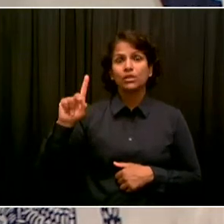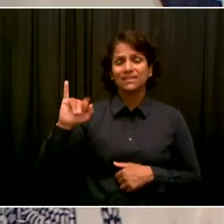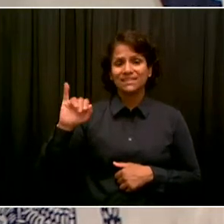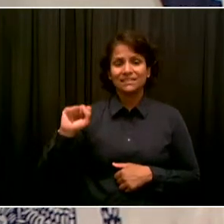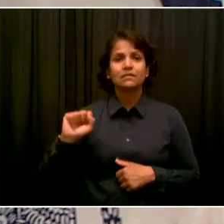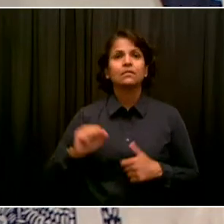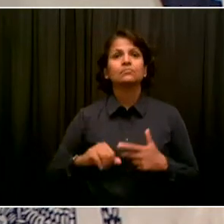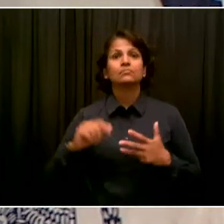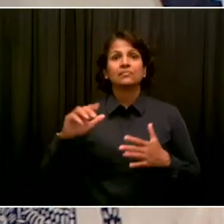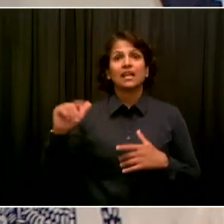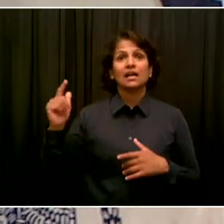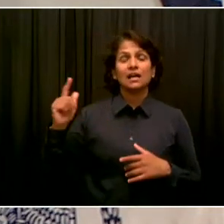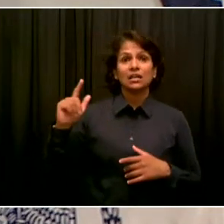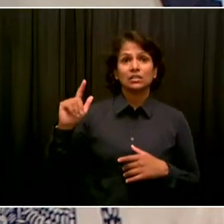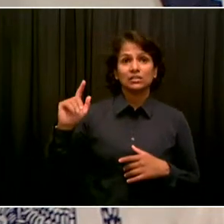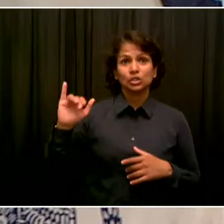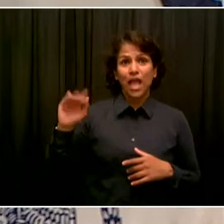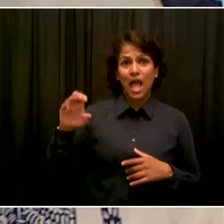11.